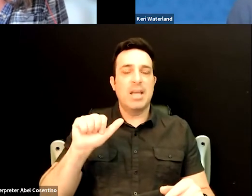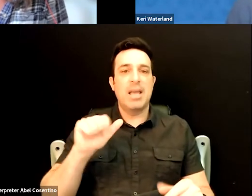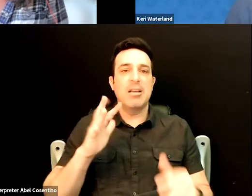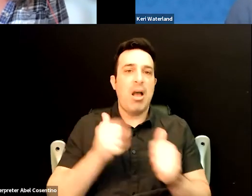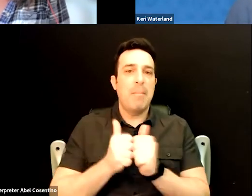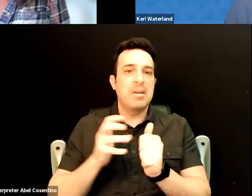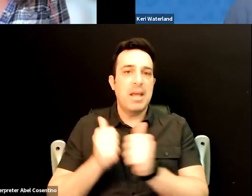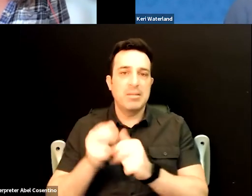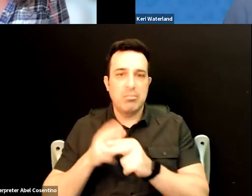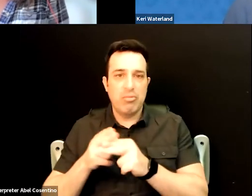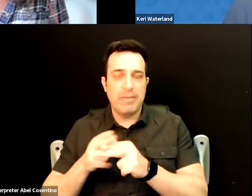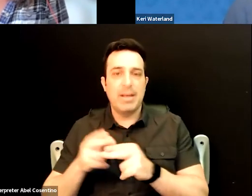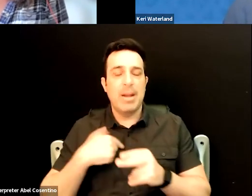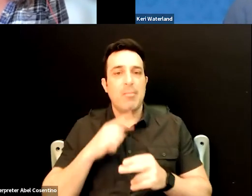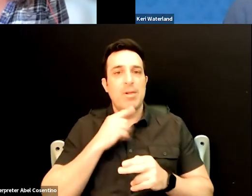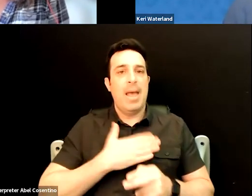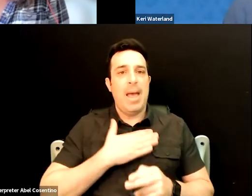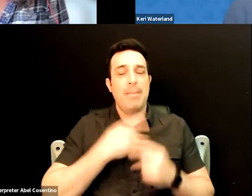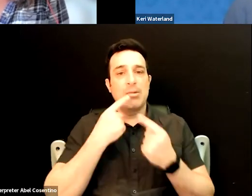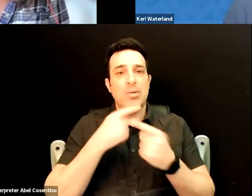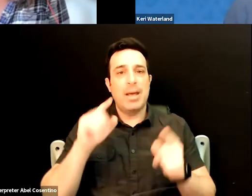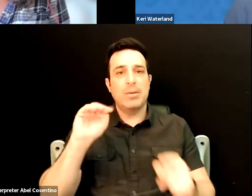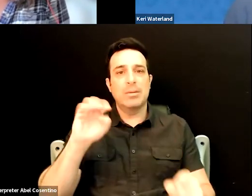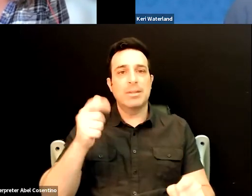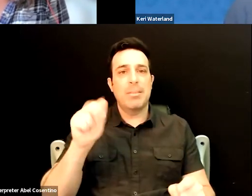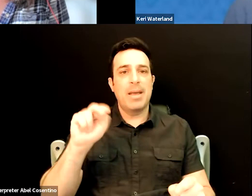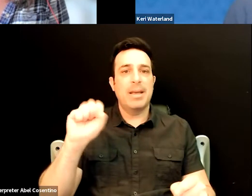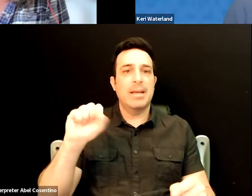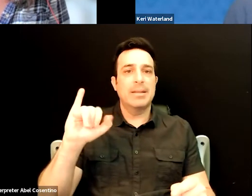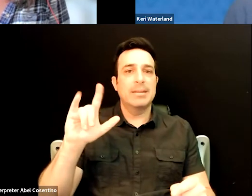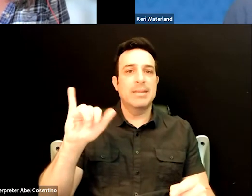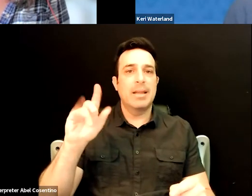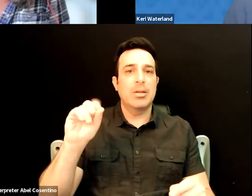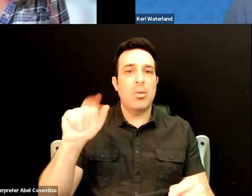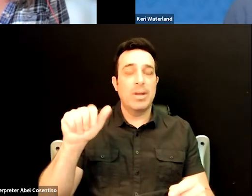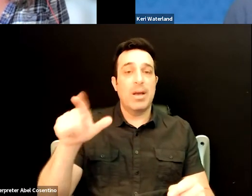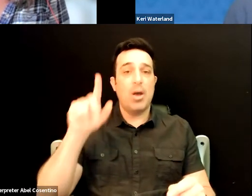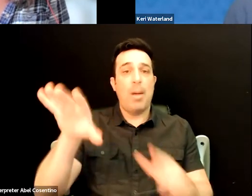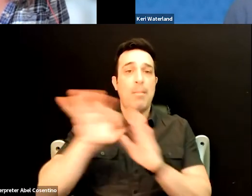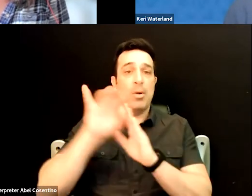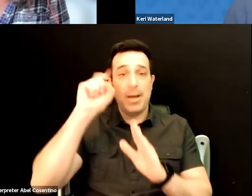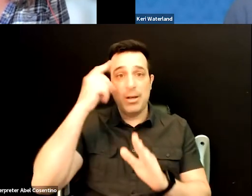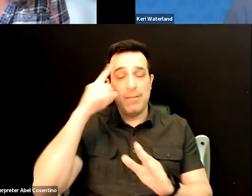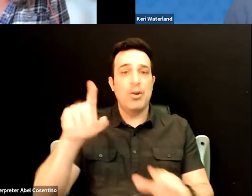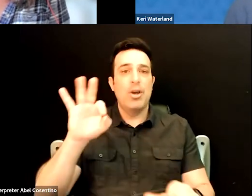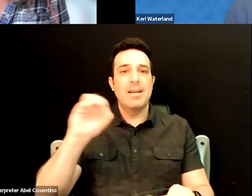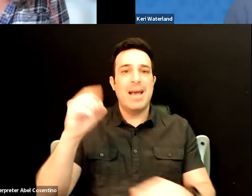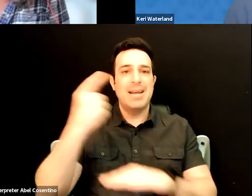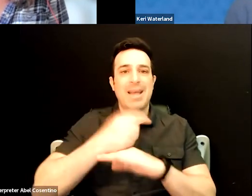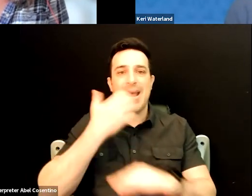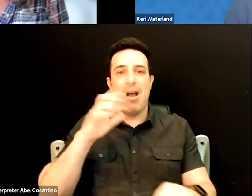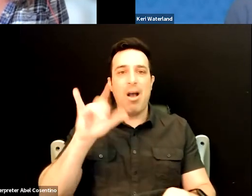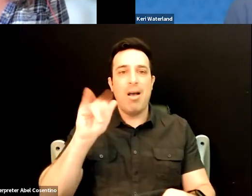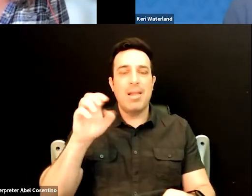But I'm really pleased to announce Megan Celedonia, who was appointed by the governor as the 988 Hotline and Behavioral